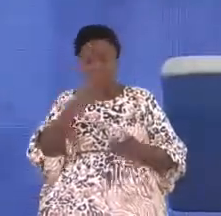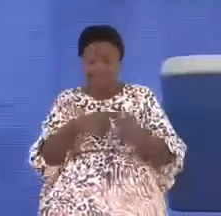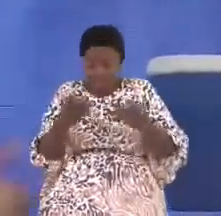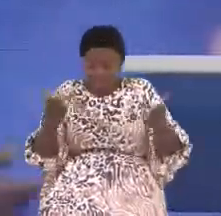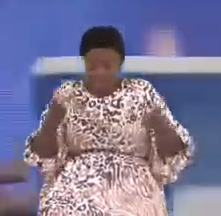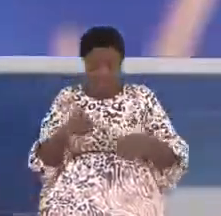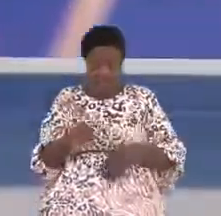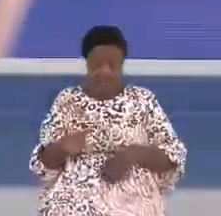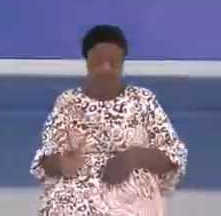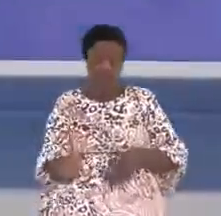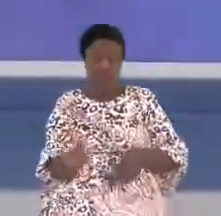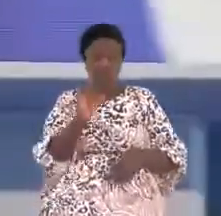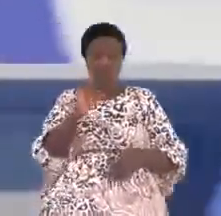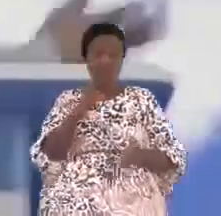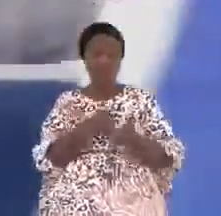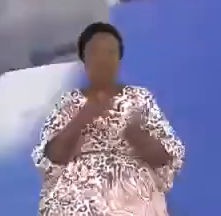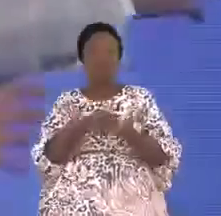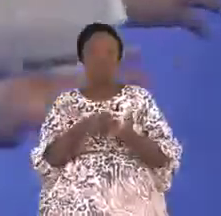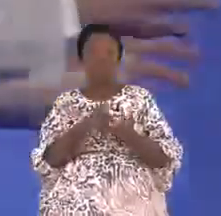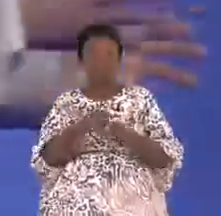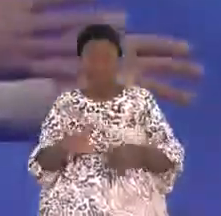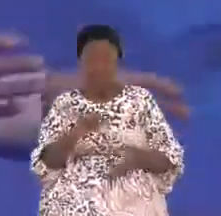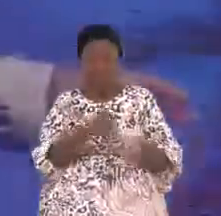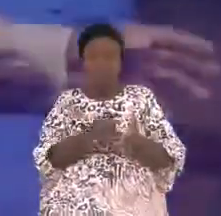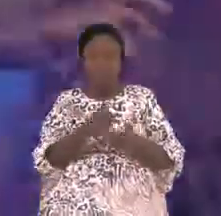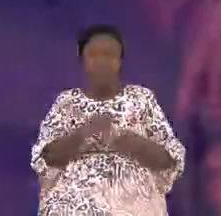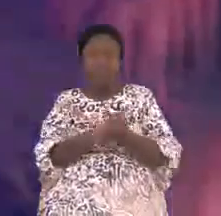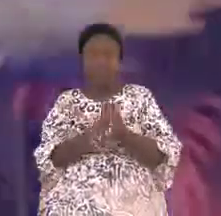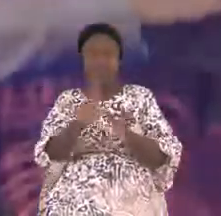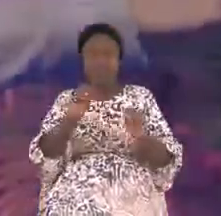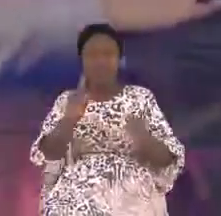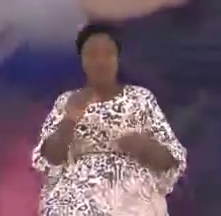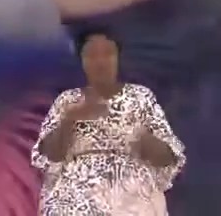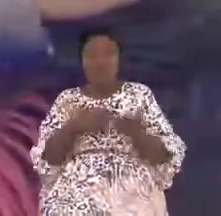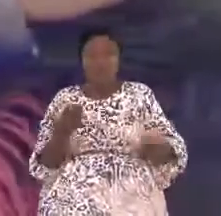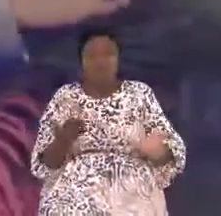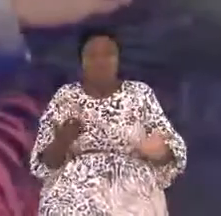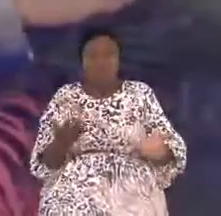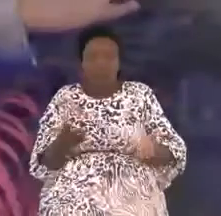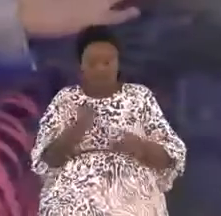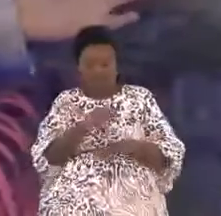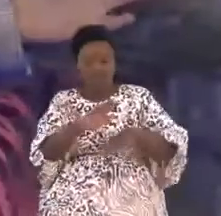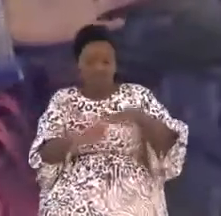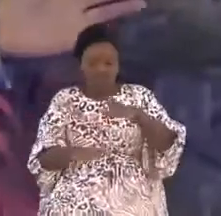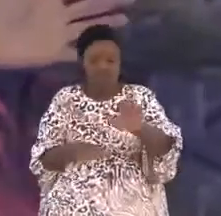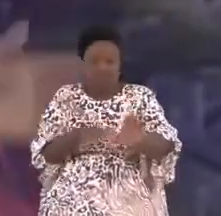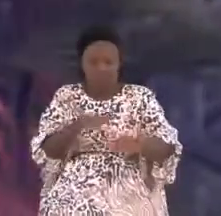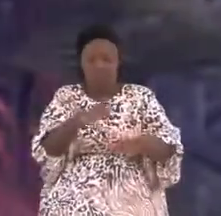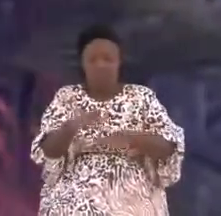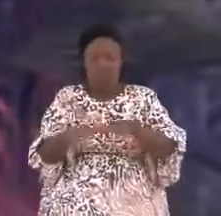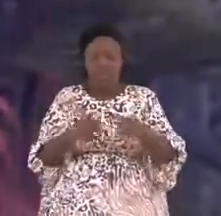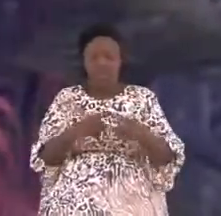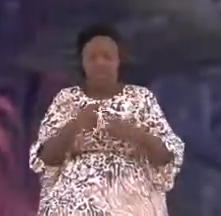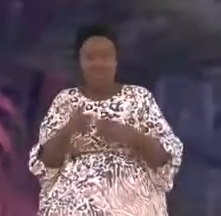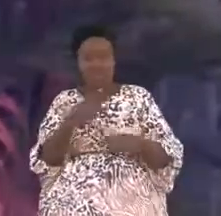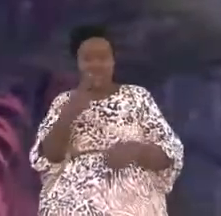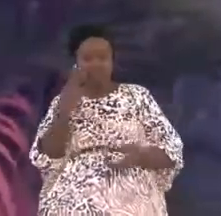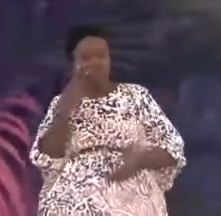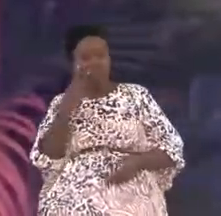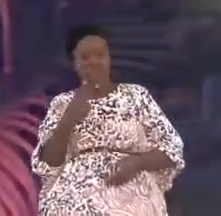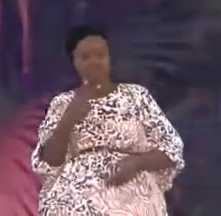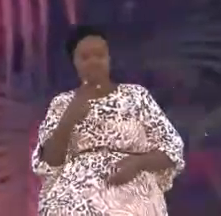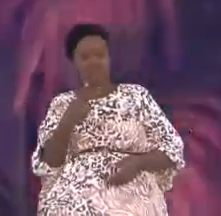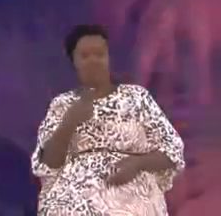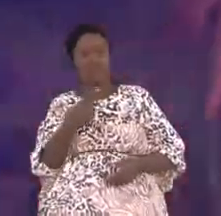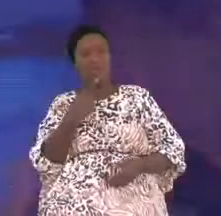then they were going look at the red sea large ocean sea the red sea and god said what's that in